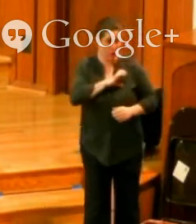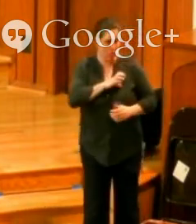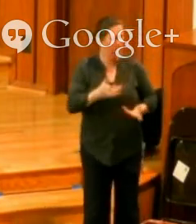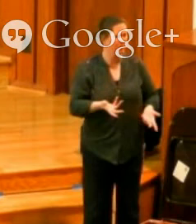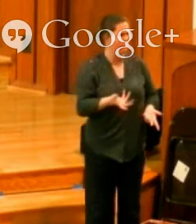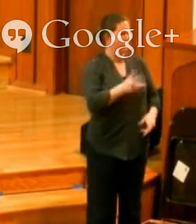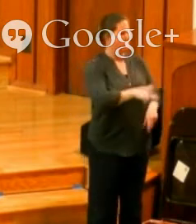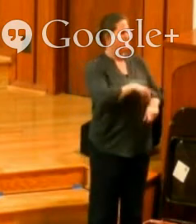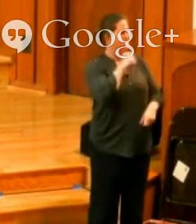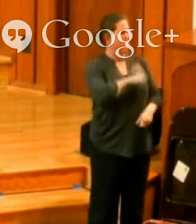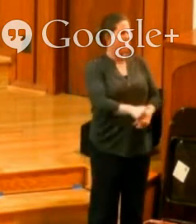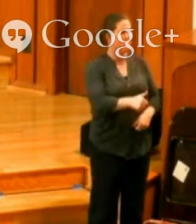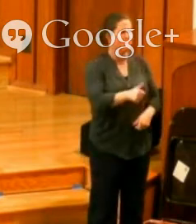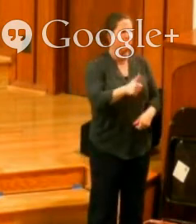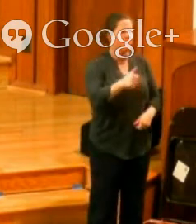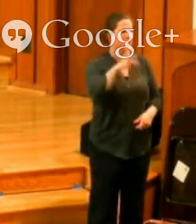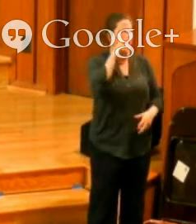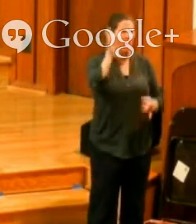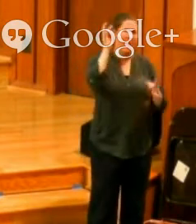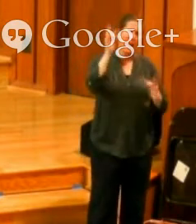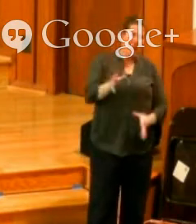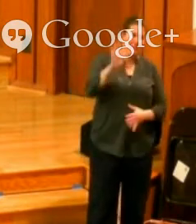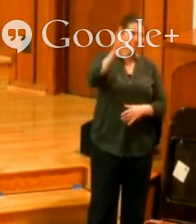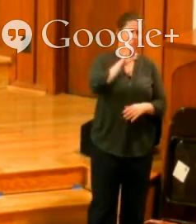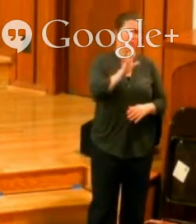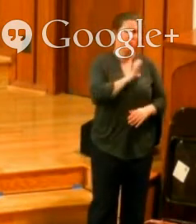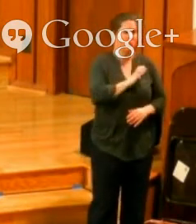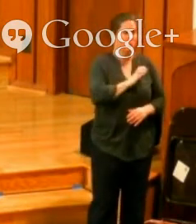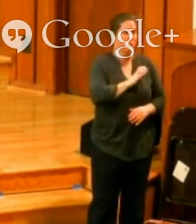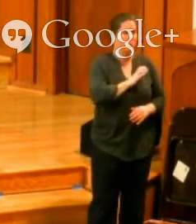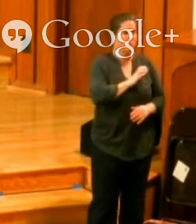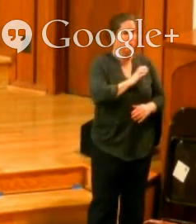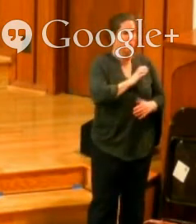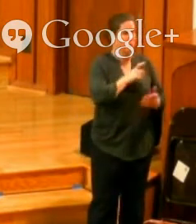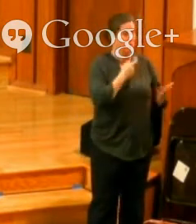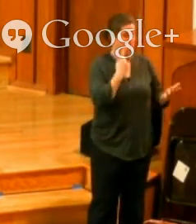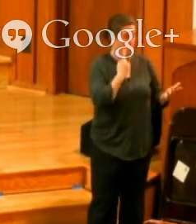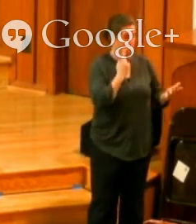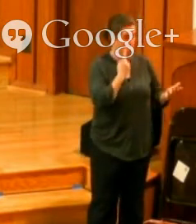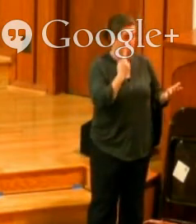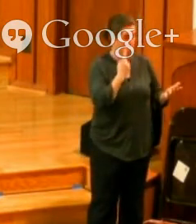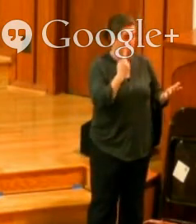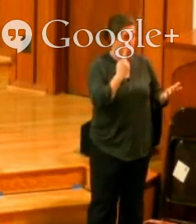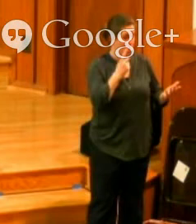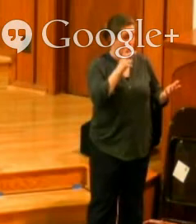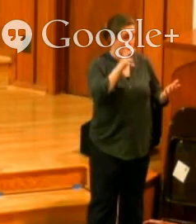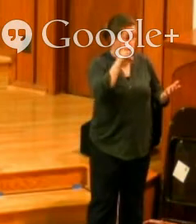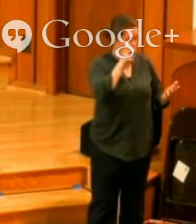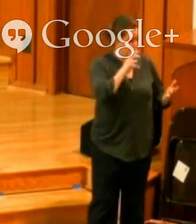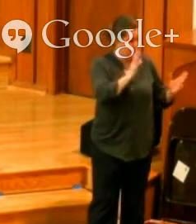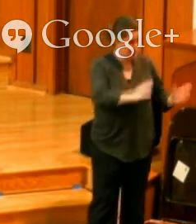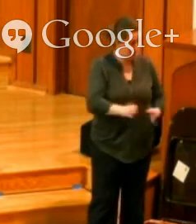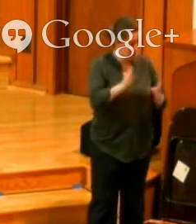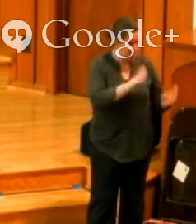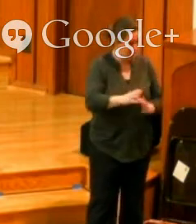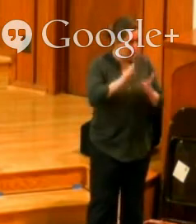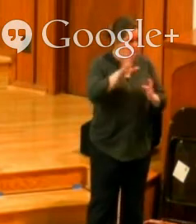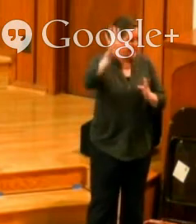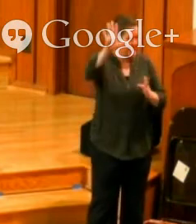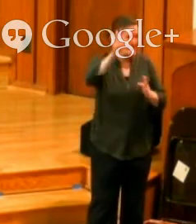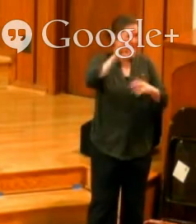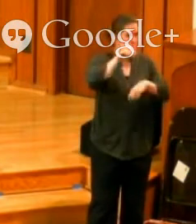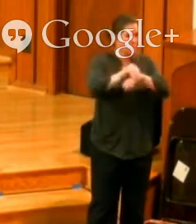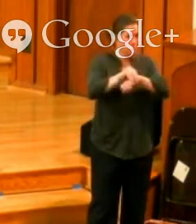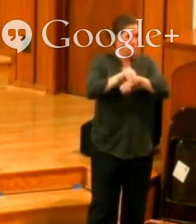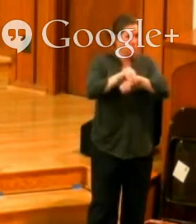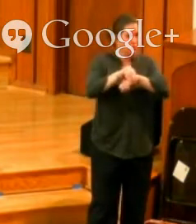not. The devil hates God's character. Now, someone might ask, well, what is behind Satan's plan to change God's times and laws? We're going